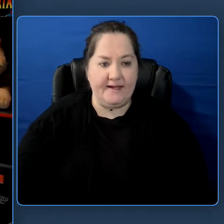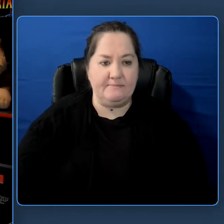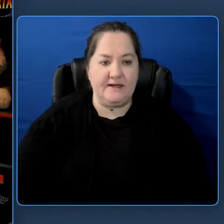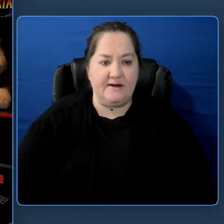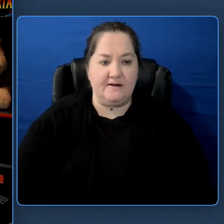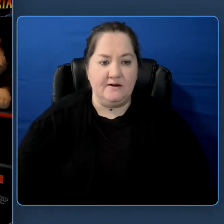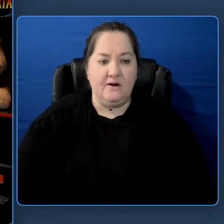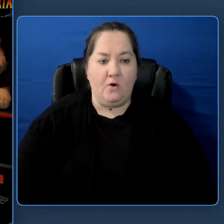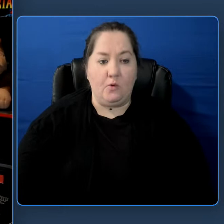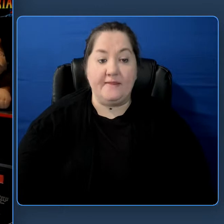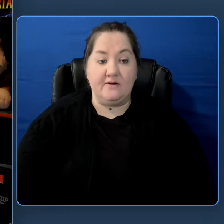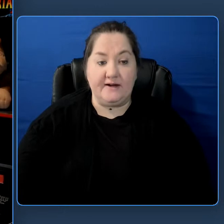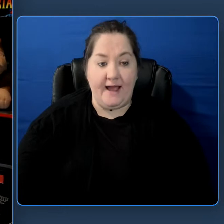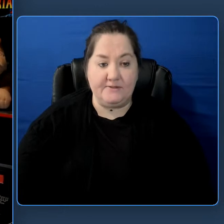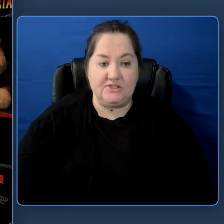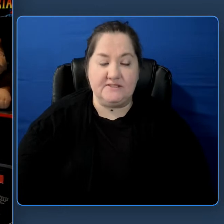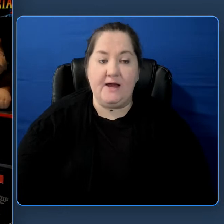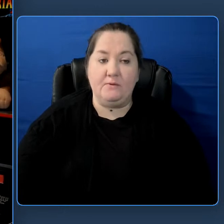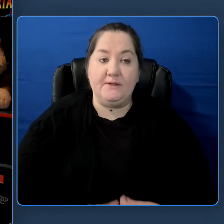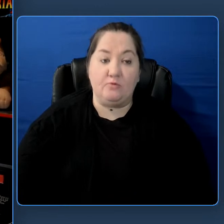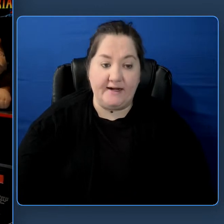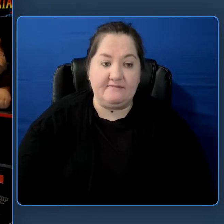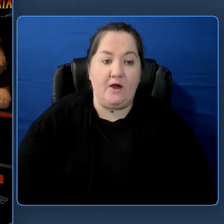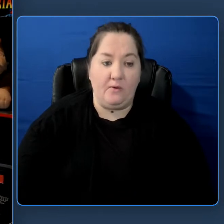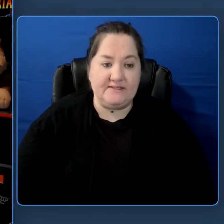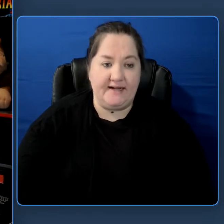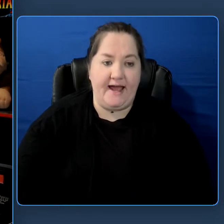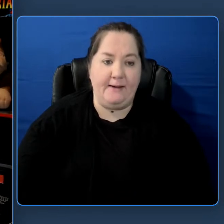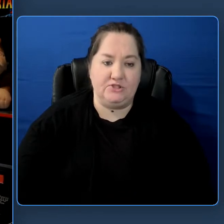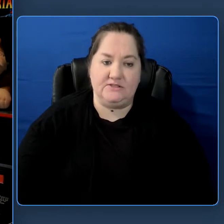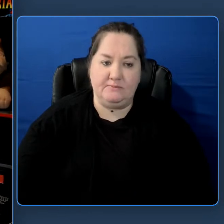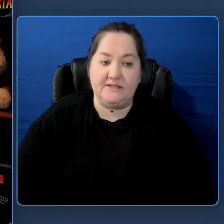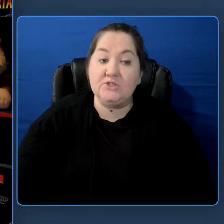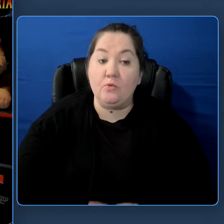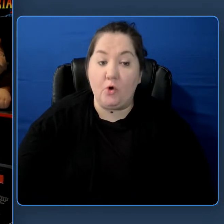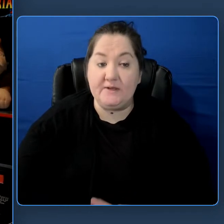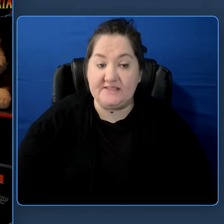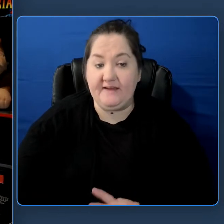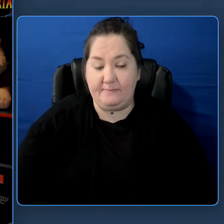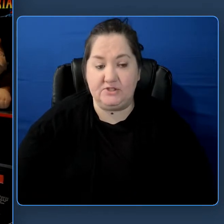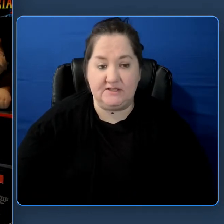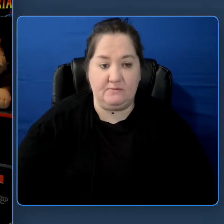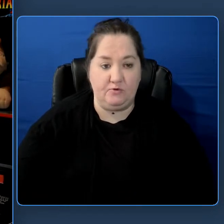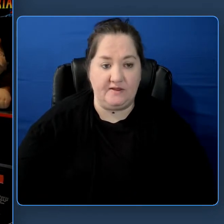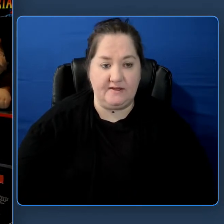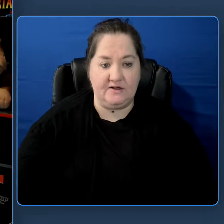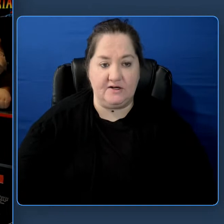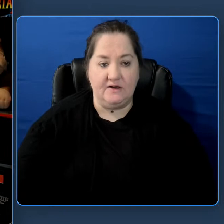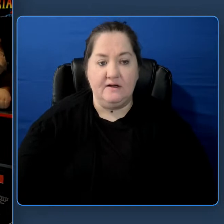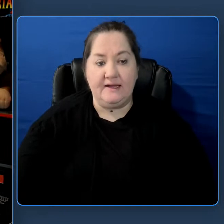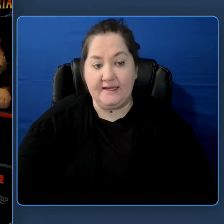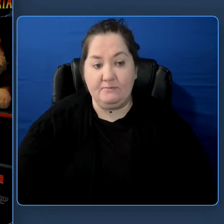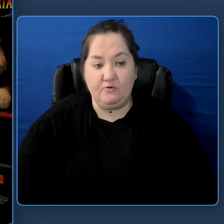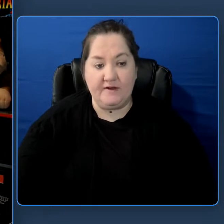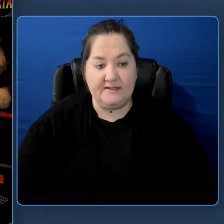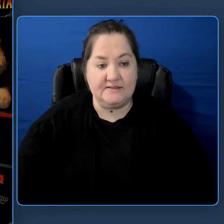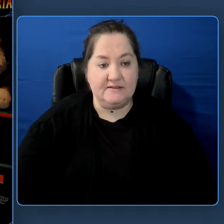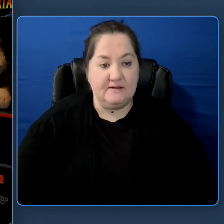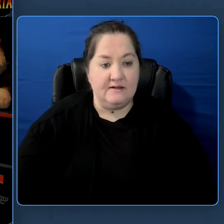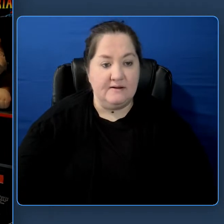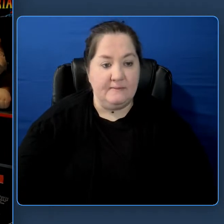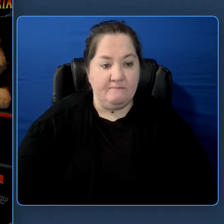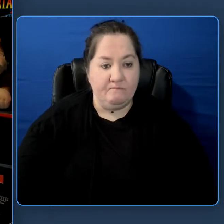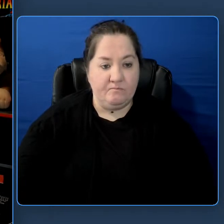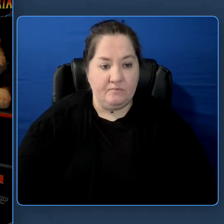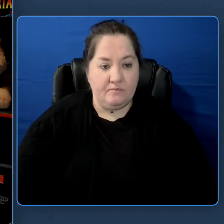there's like a blank up there, or when there are captions. And that would be great if they always had captions, but they don't always have captions at the movie theater in